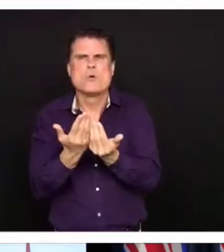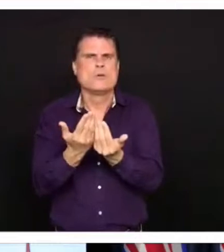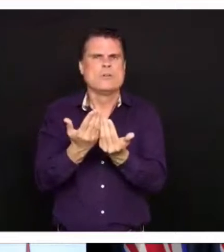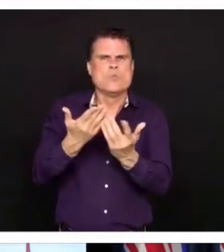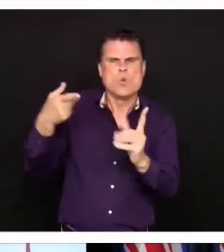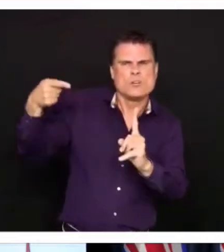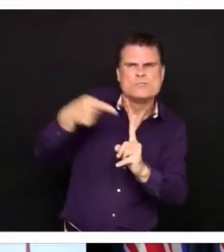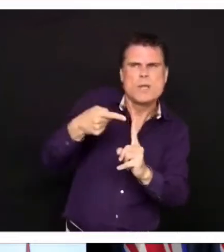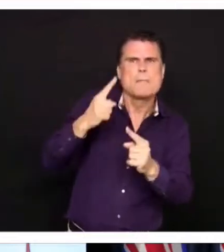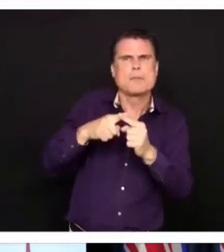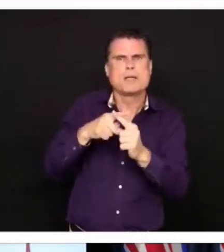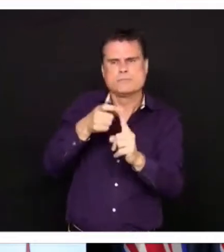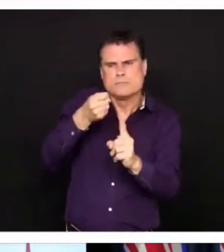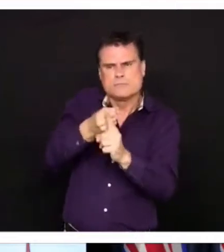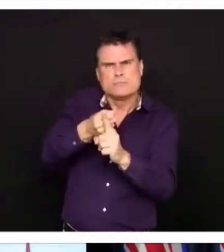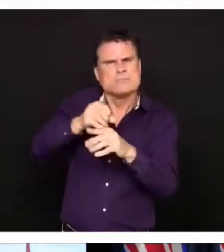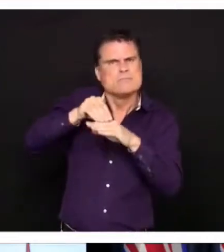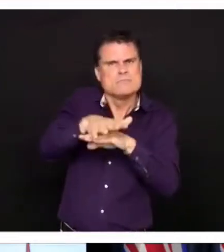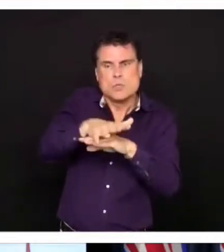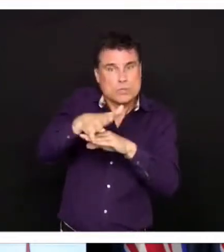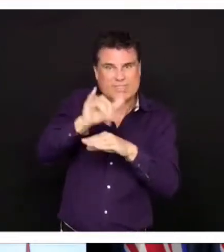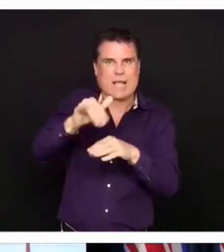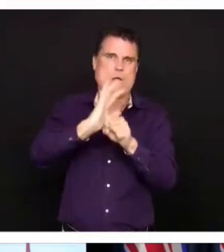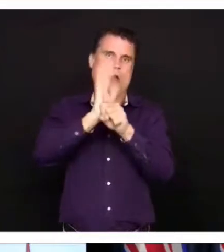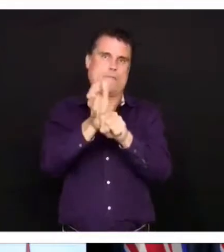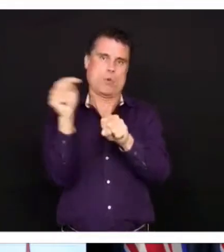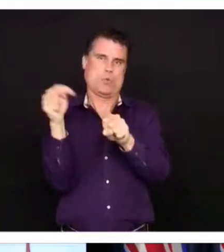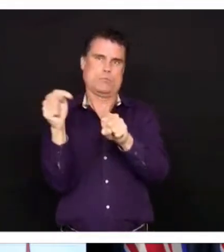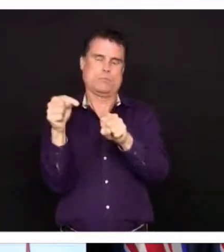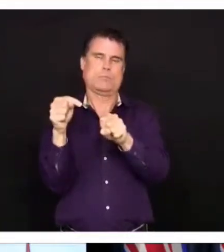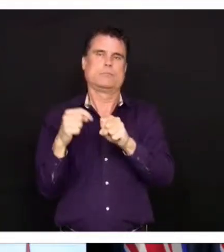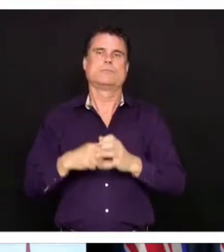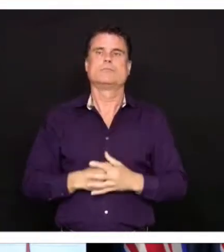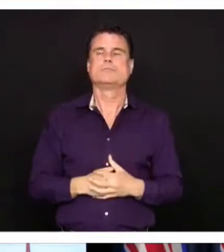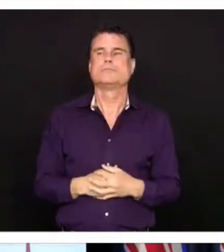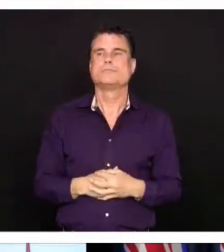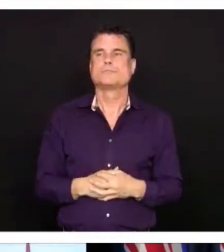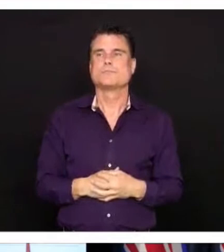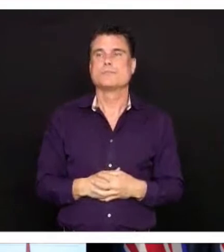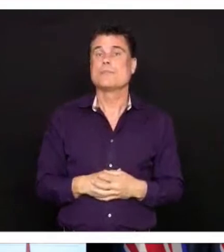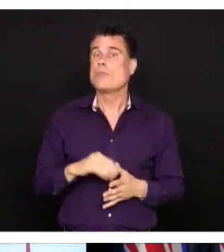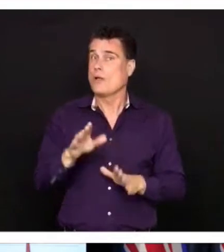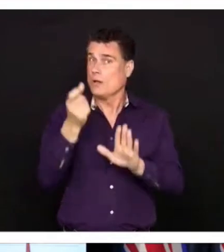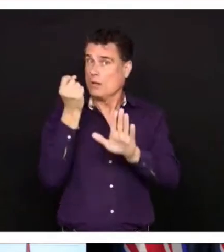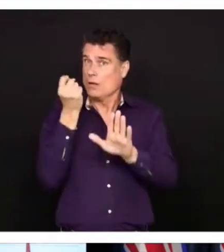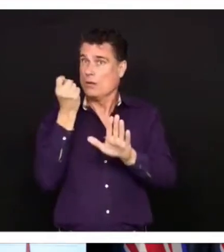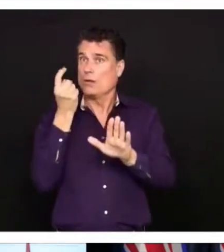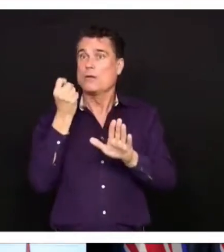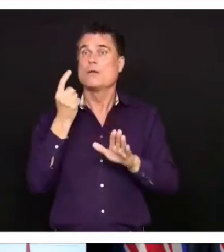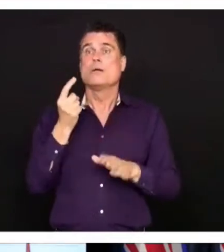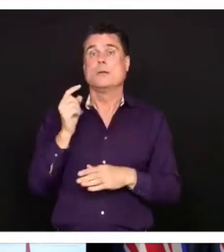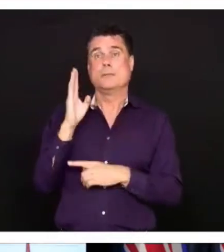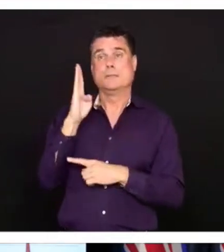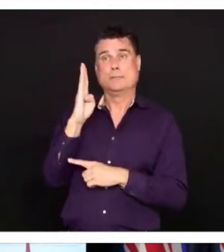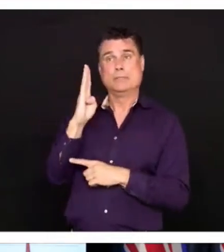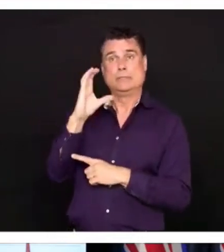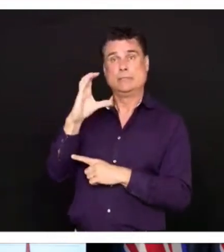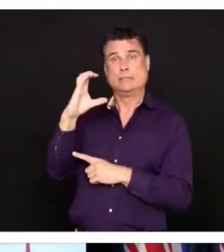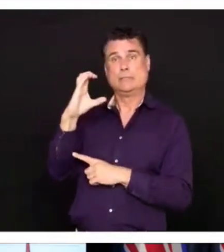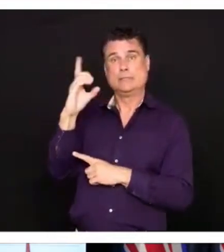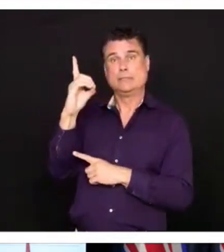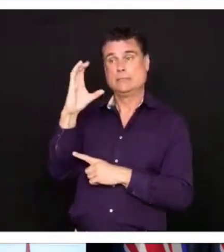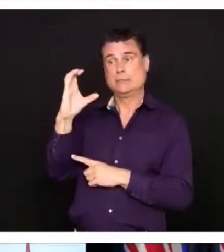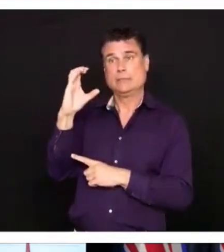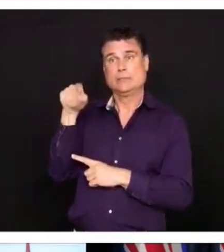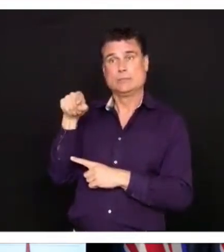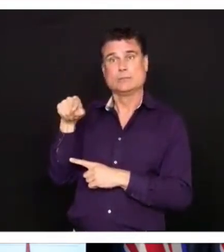help you, that you can look at this as well. I know the last time we presented there were some challenges in being able to see the